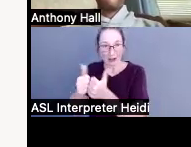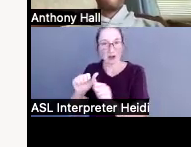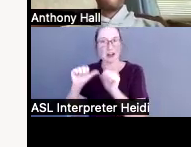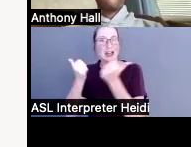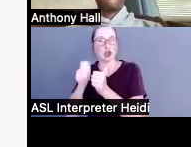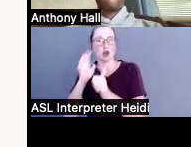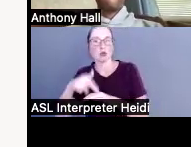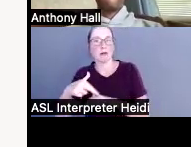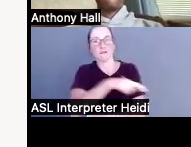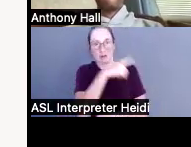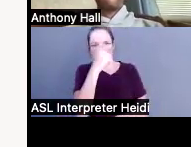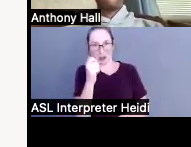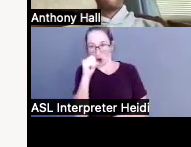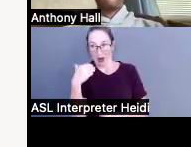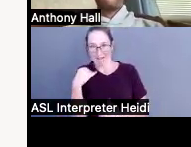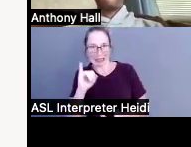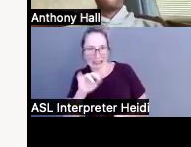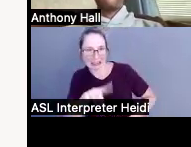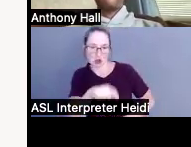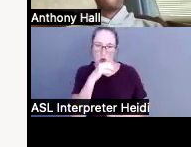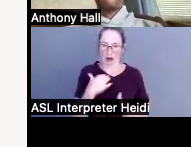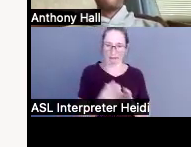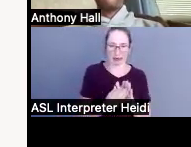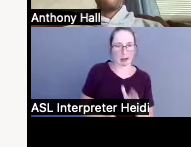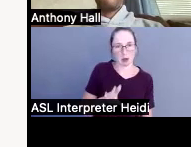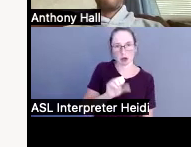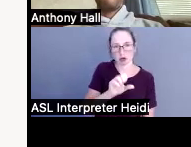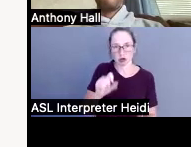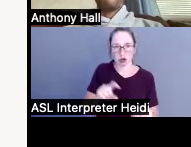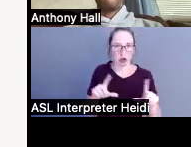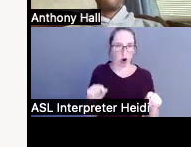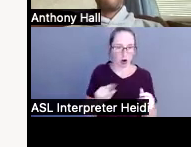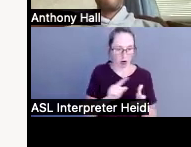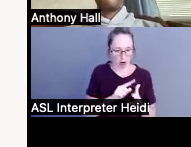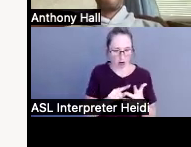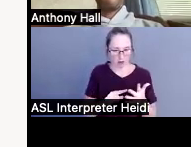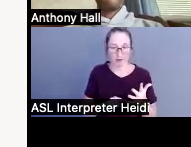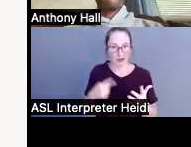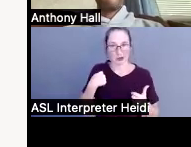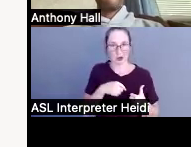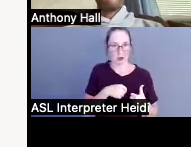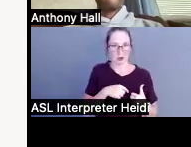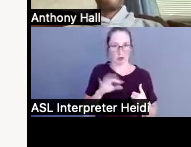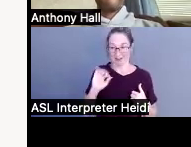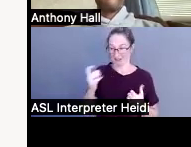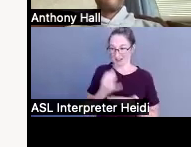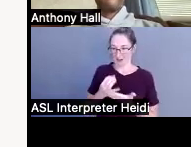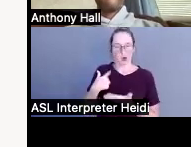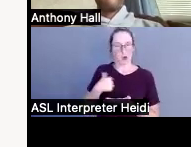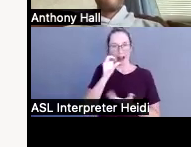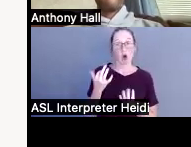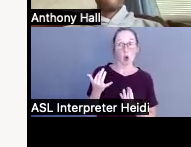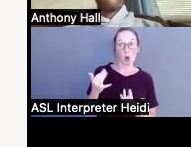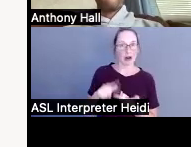out because you don't have an ID, you don't have a copy of your social security card. So we didn't have, with the flex funding, we didn't have to wait to